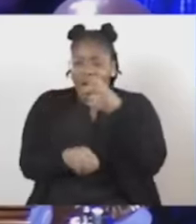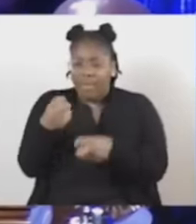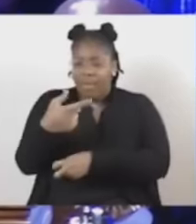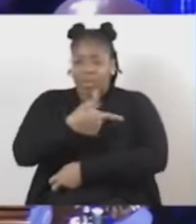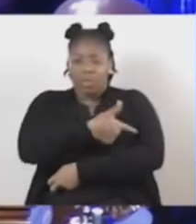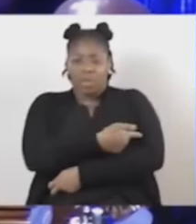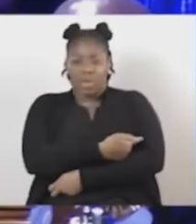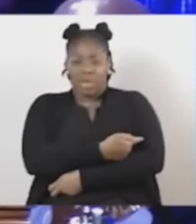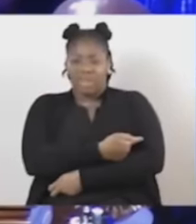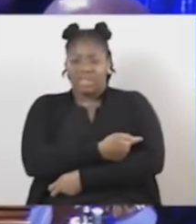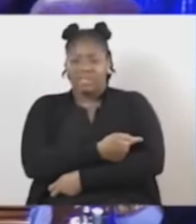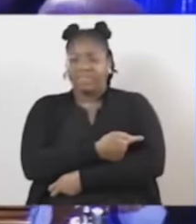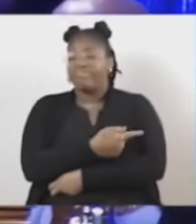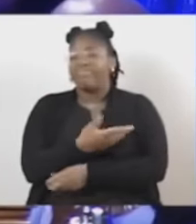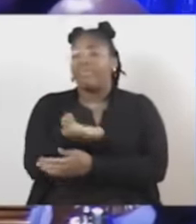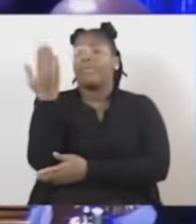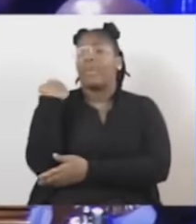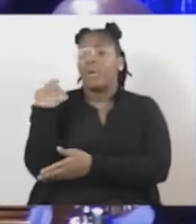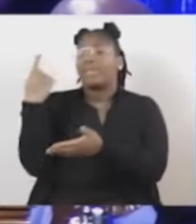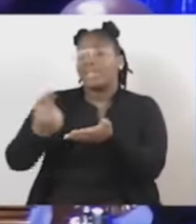fed periodically at first,